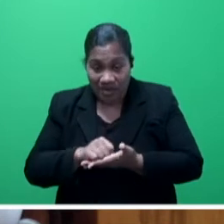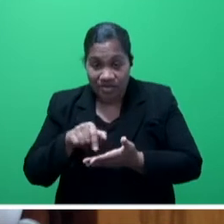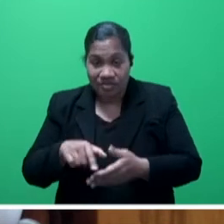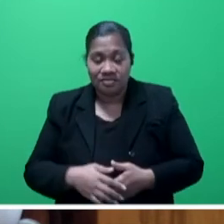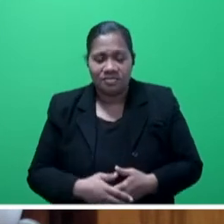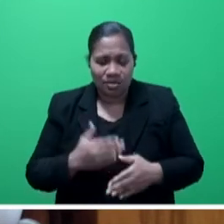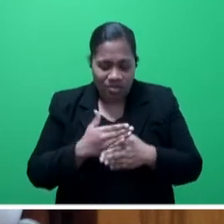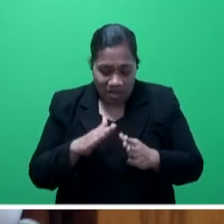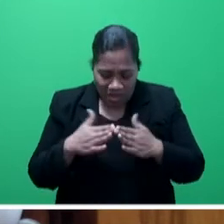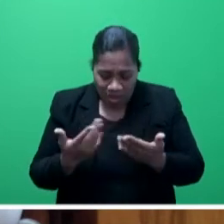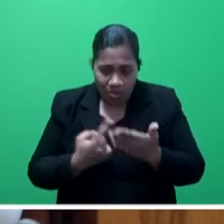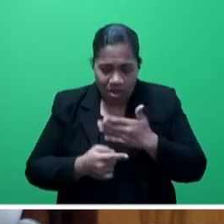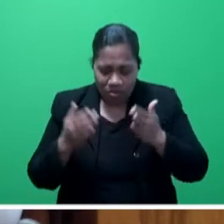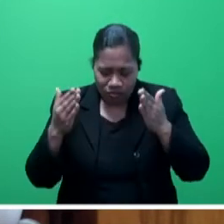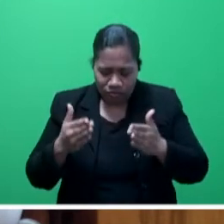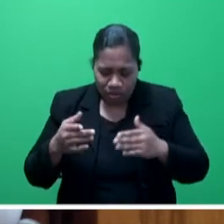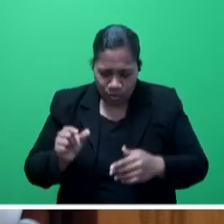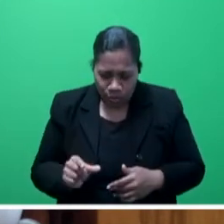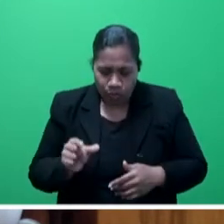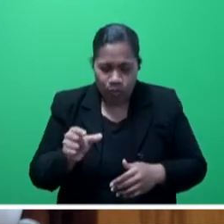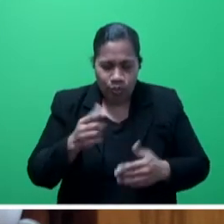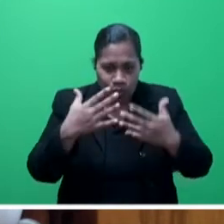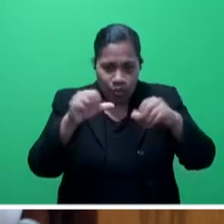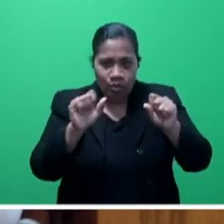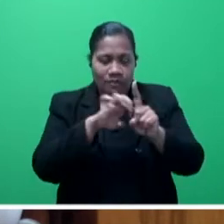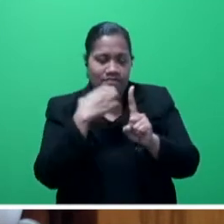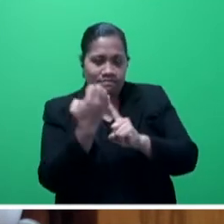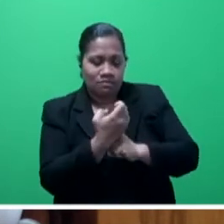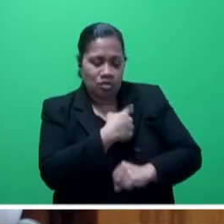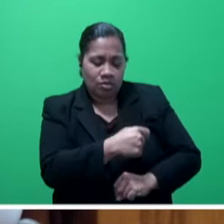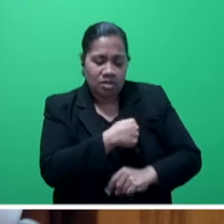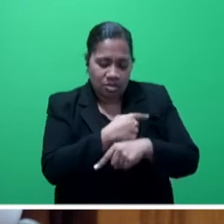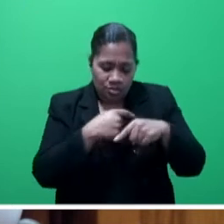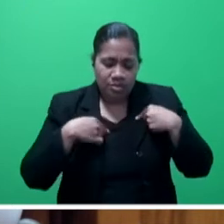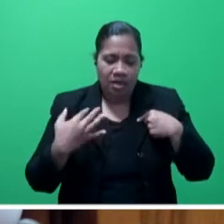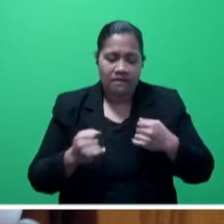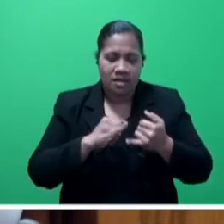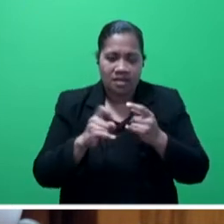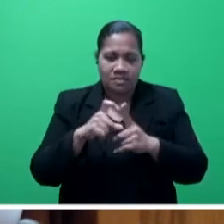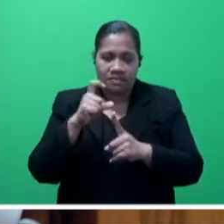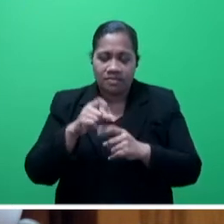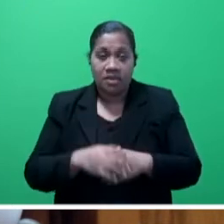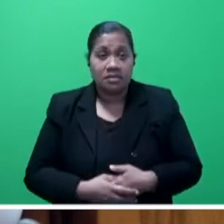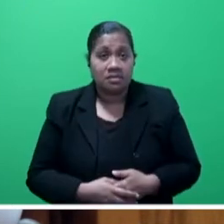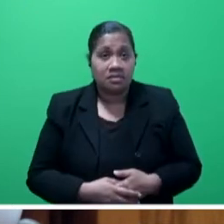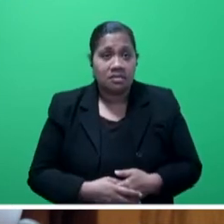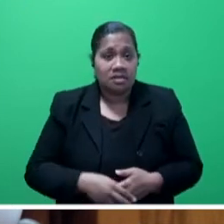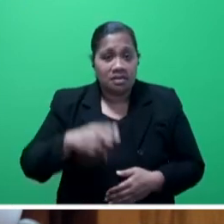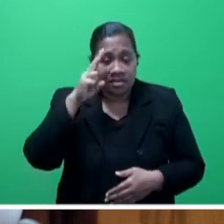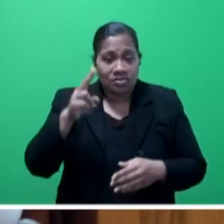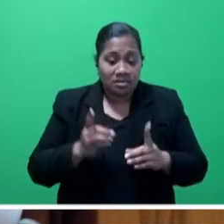us on track to achieve our environmental commitments we have set out in the National Development Plan, strategies such as the National Biodiversity